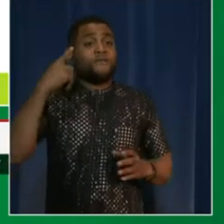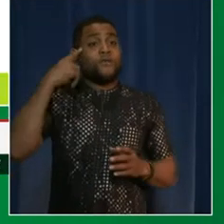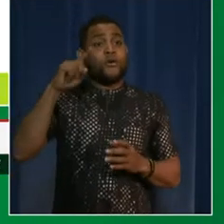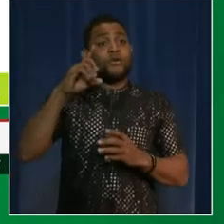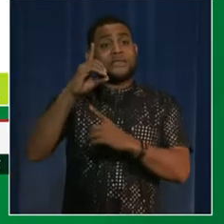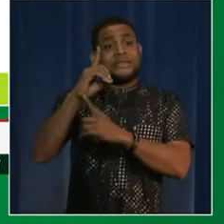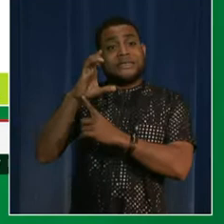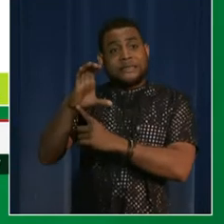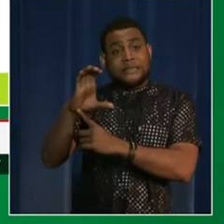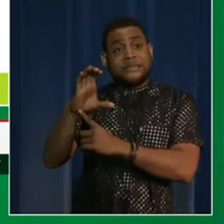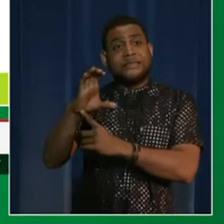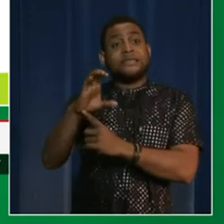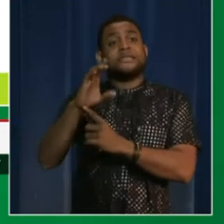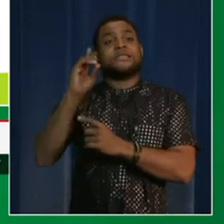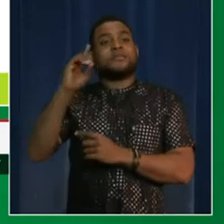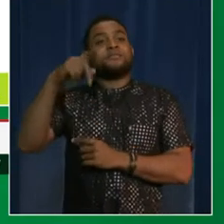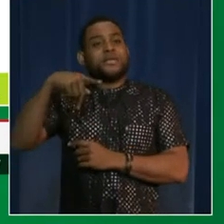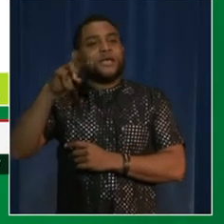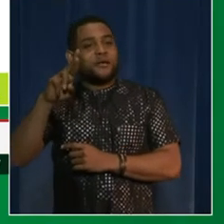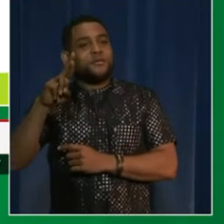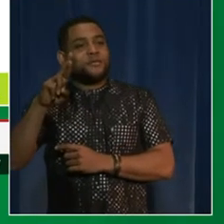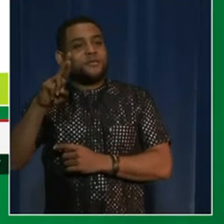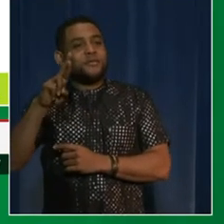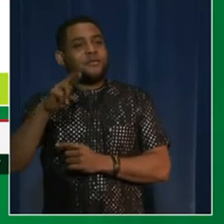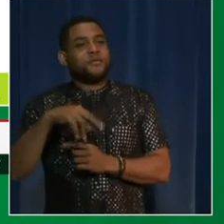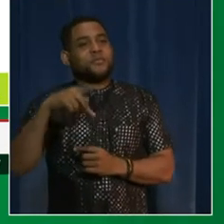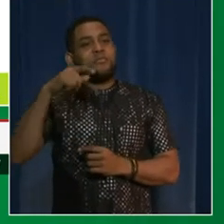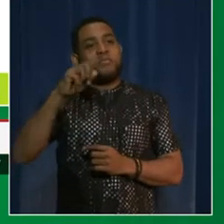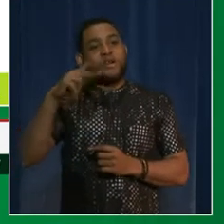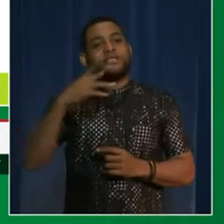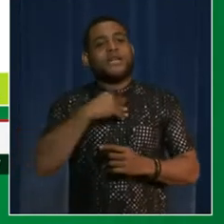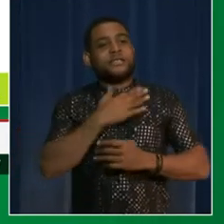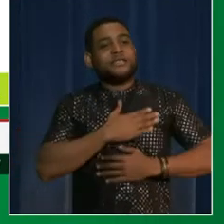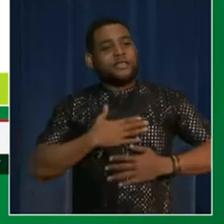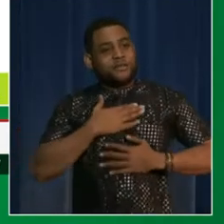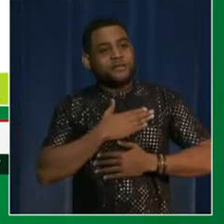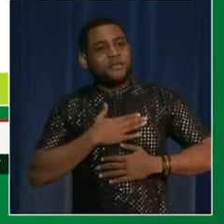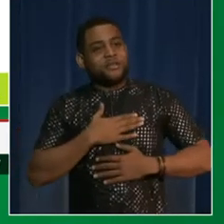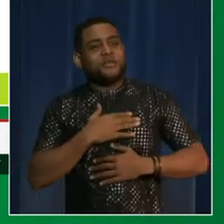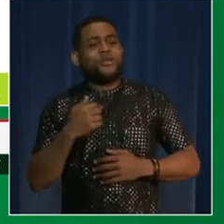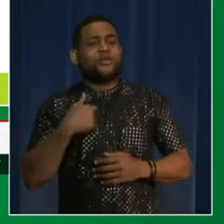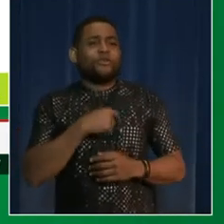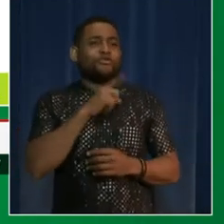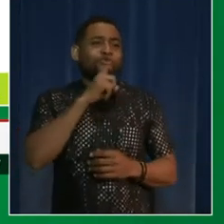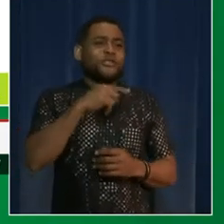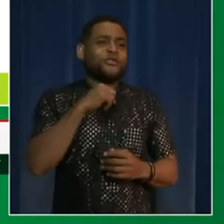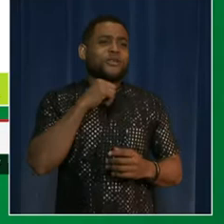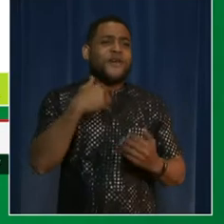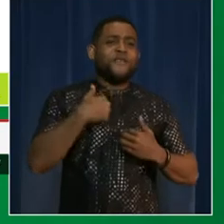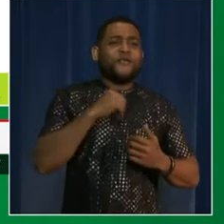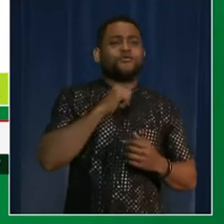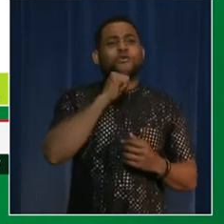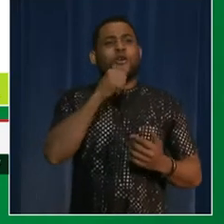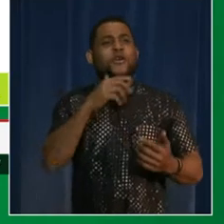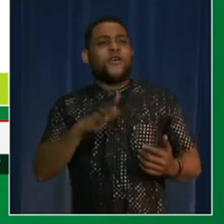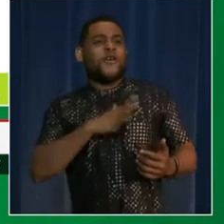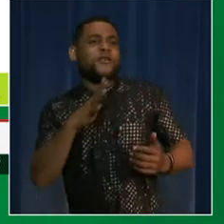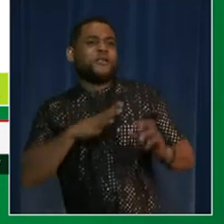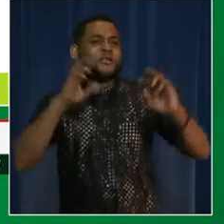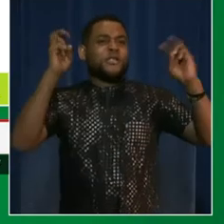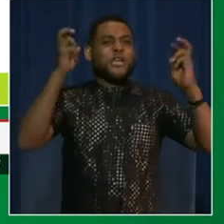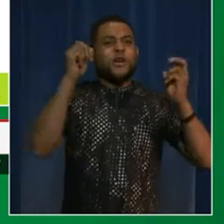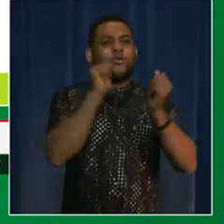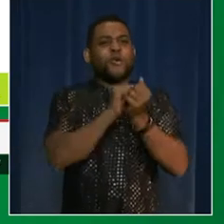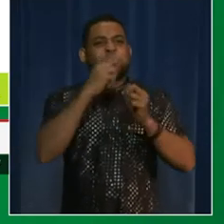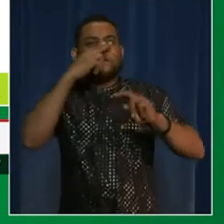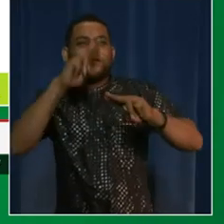Parks and Recreation. And at DPR, we have an unofficial title, right? We are the agency where fun happens, right? We're in the fun business.